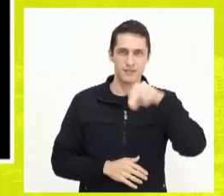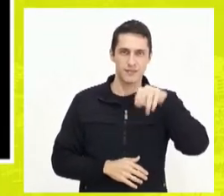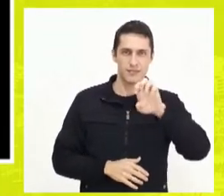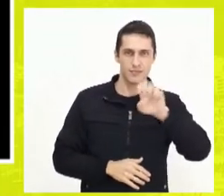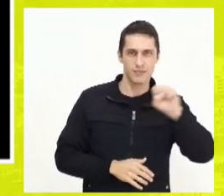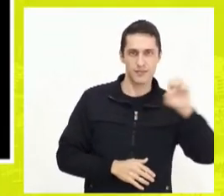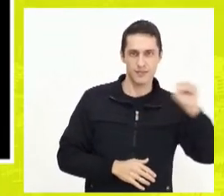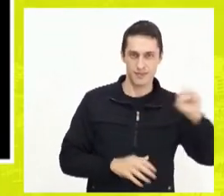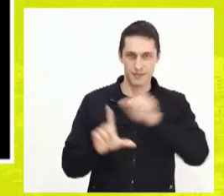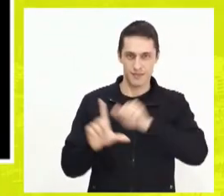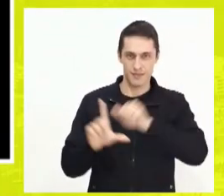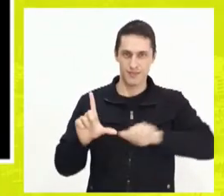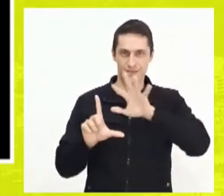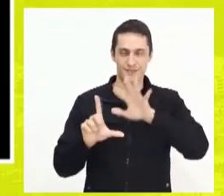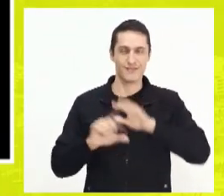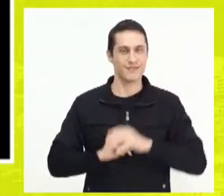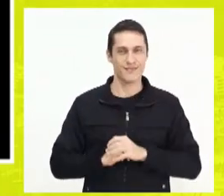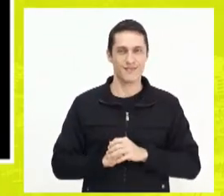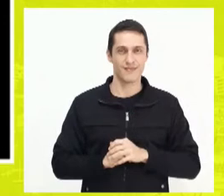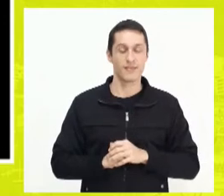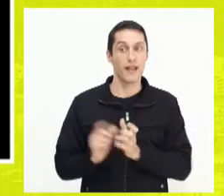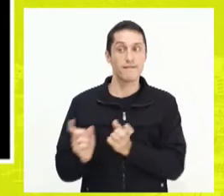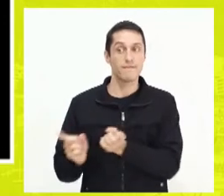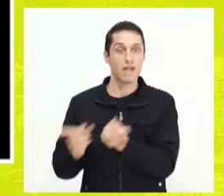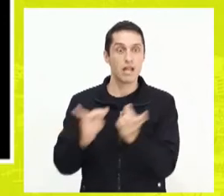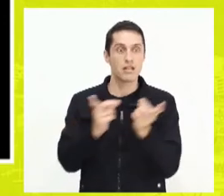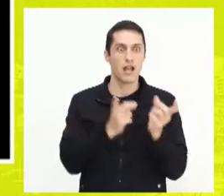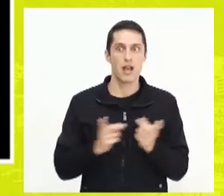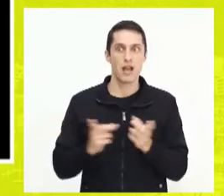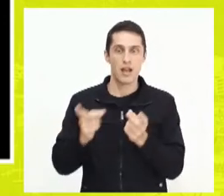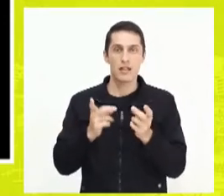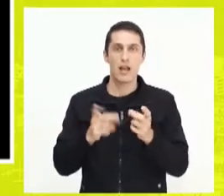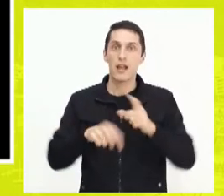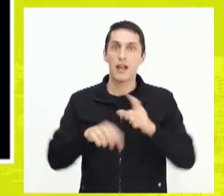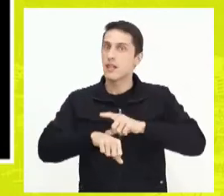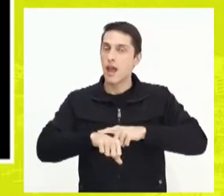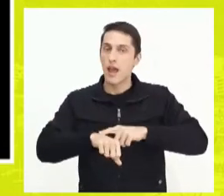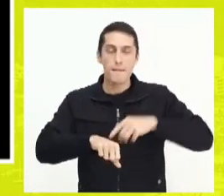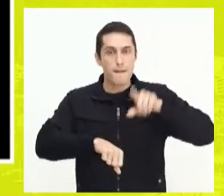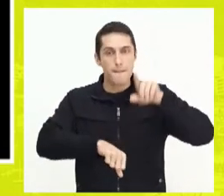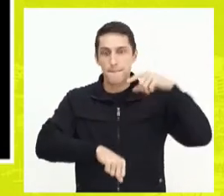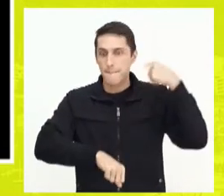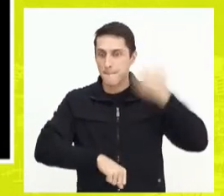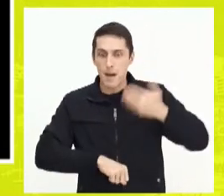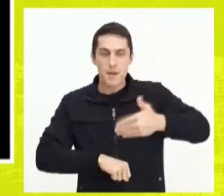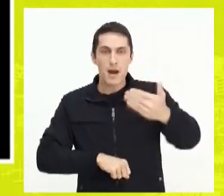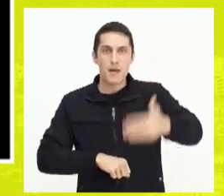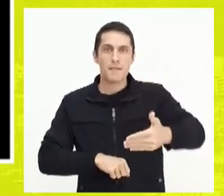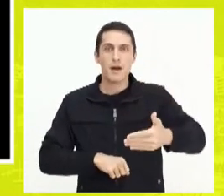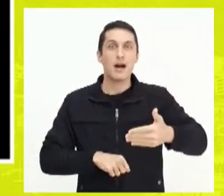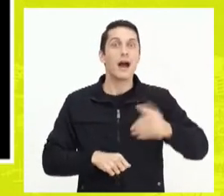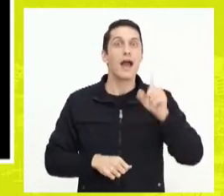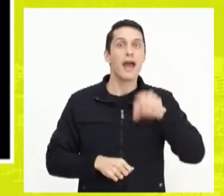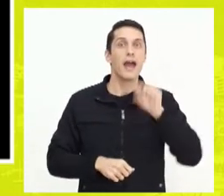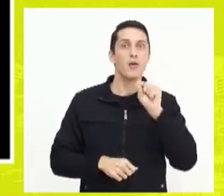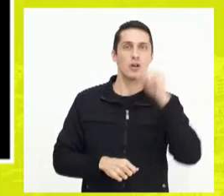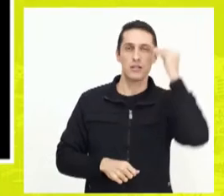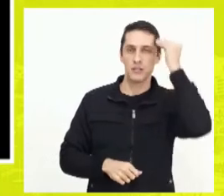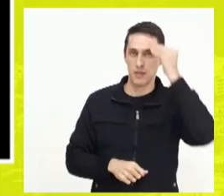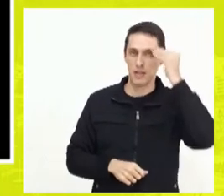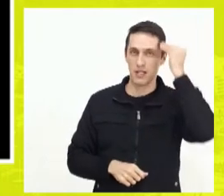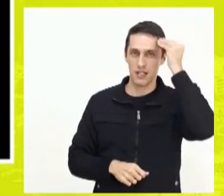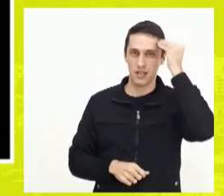of the platforms what is sold by the platforms all the time each second is our experience as a